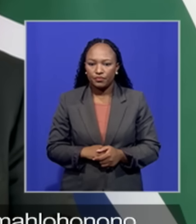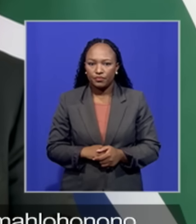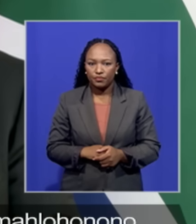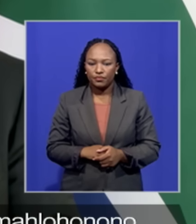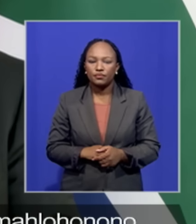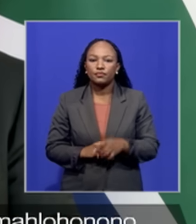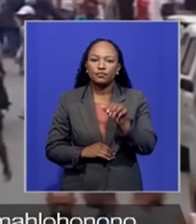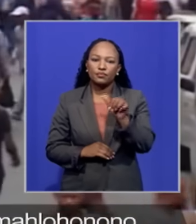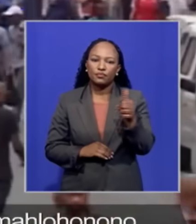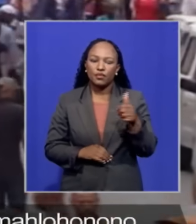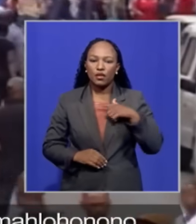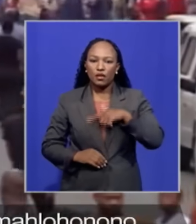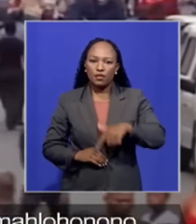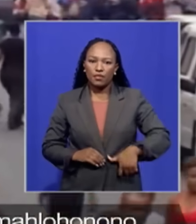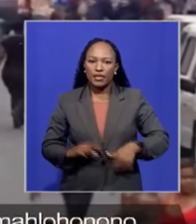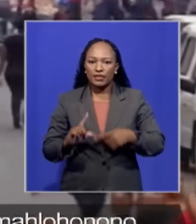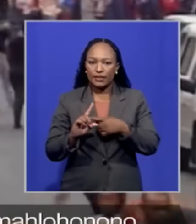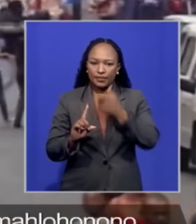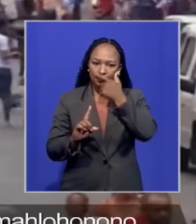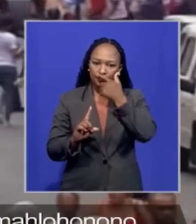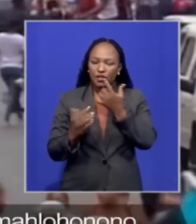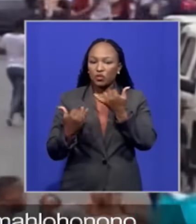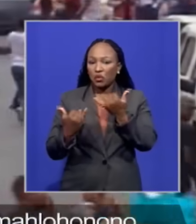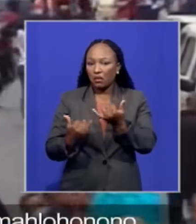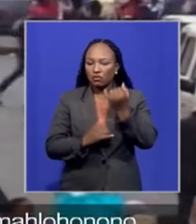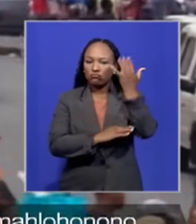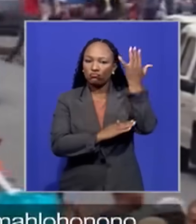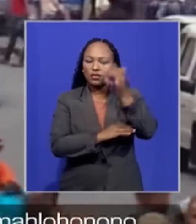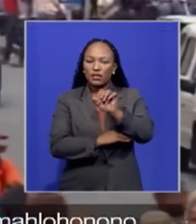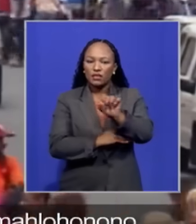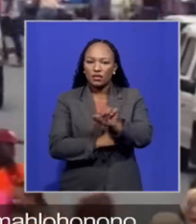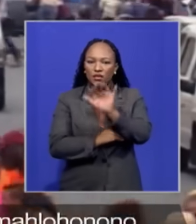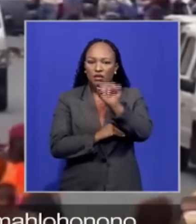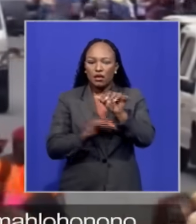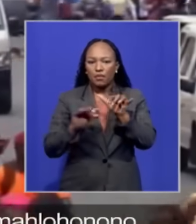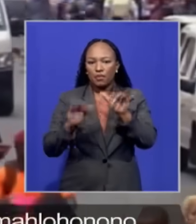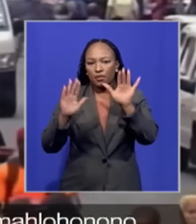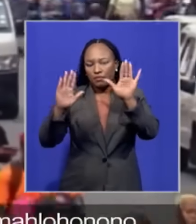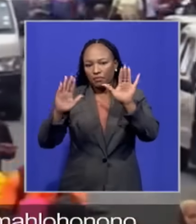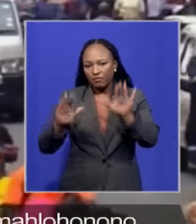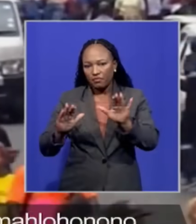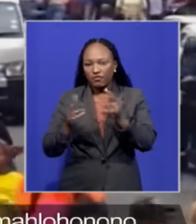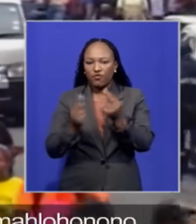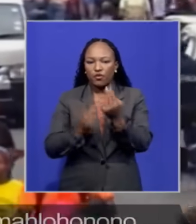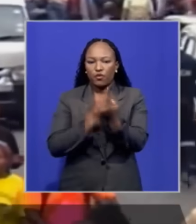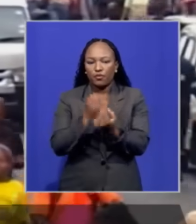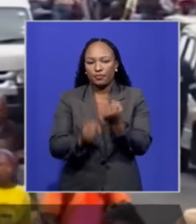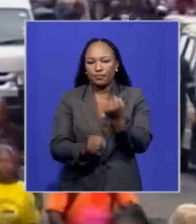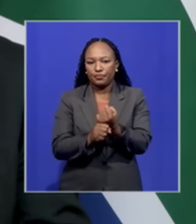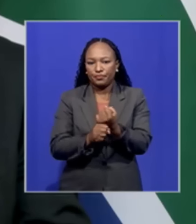Ka o le leng Mopresidente Ramaphosa o lakaleditse ma-Afrika Borwa katleho le mahlonolo a selemo se setjha.